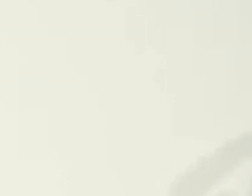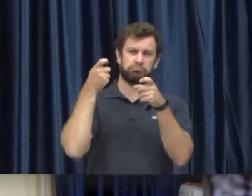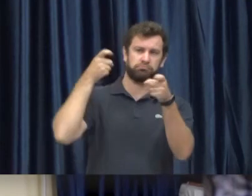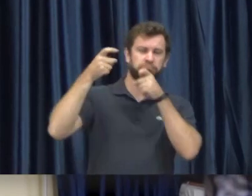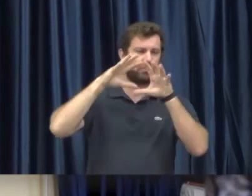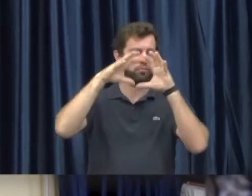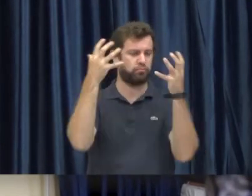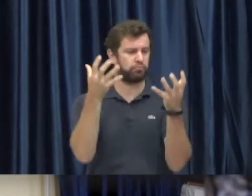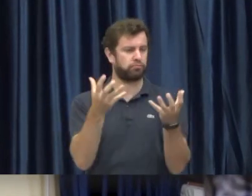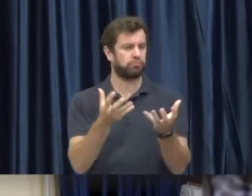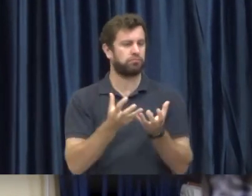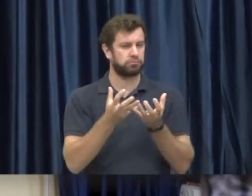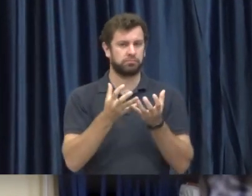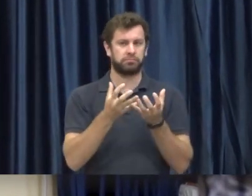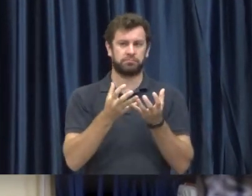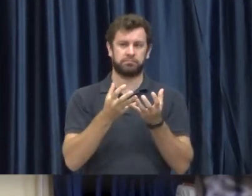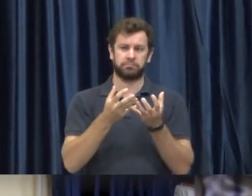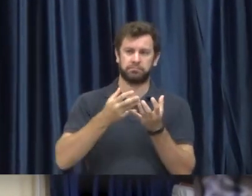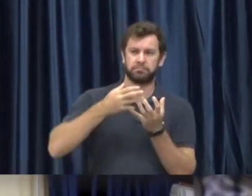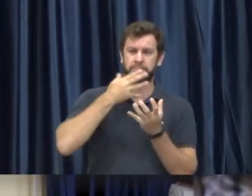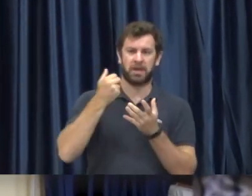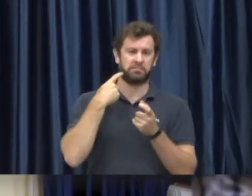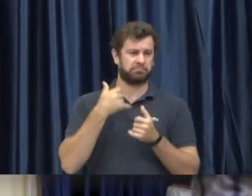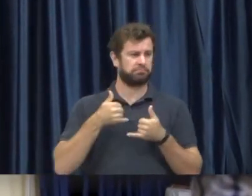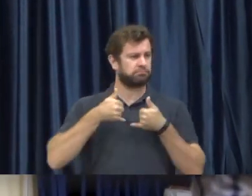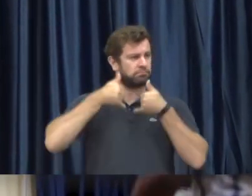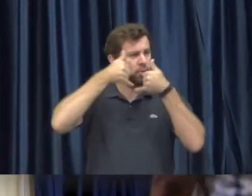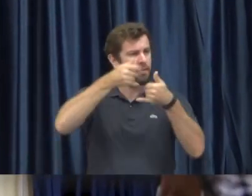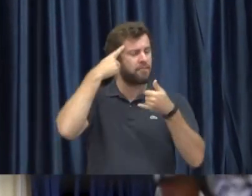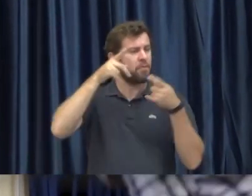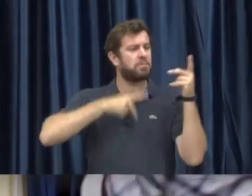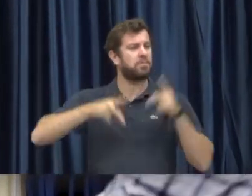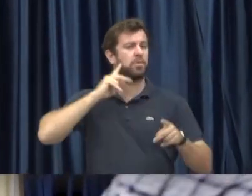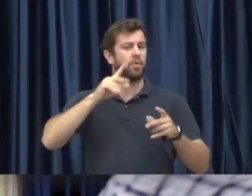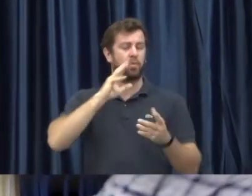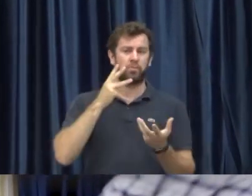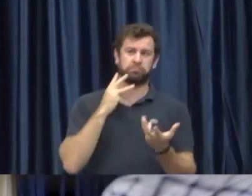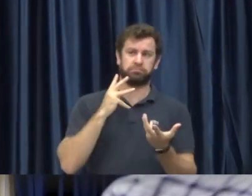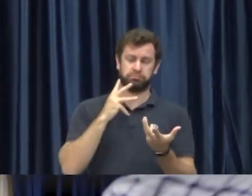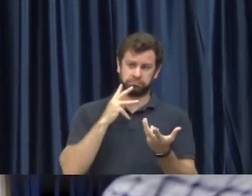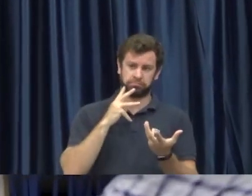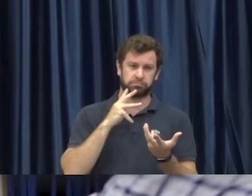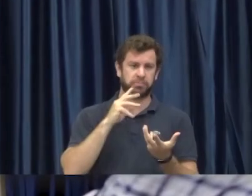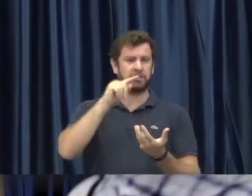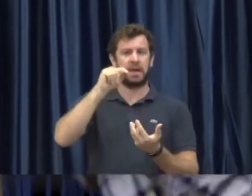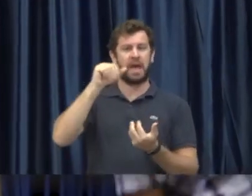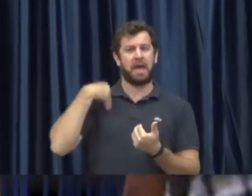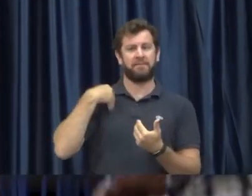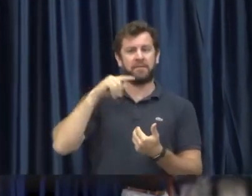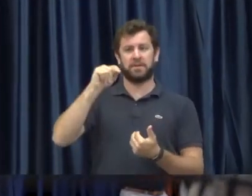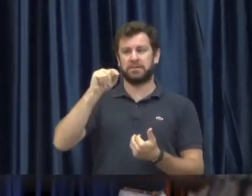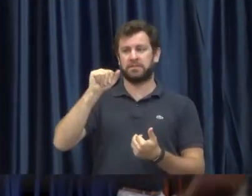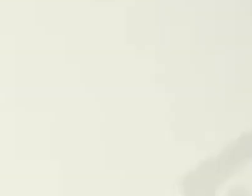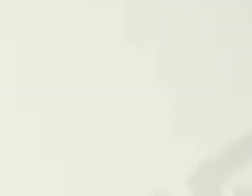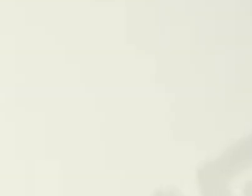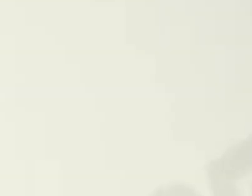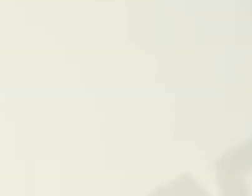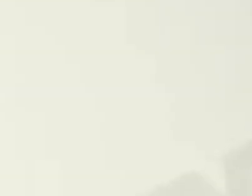And surely the best reward ultimately is for those who have taqwa, the consciousness of